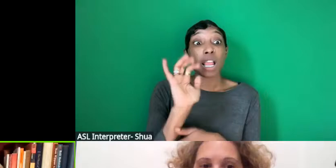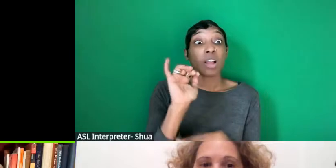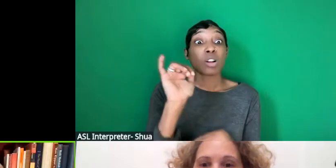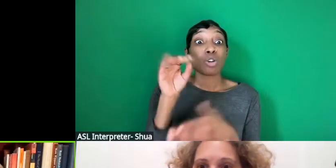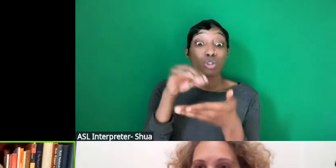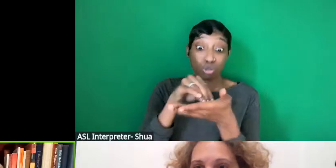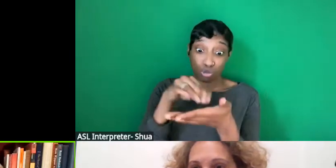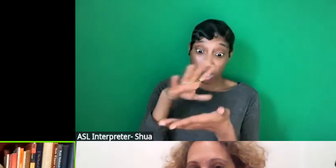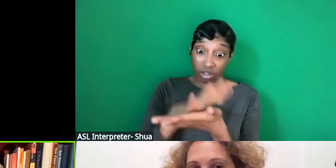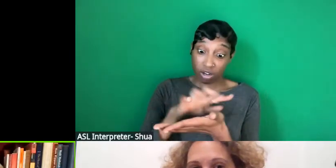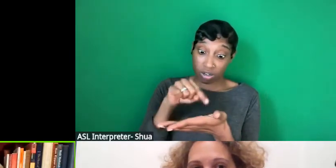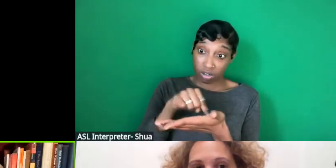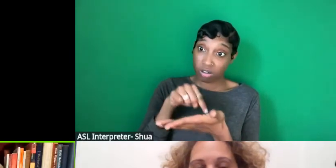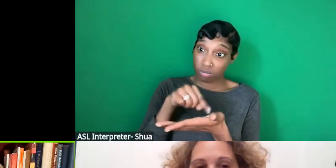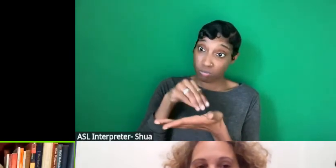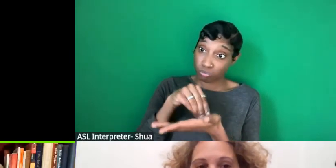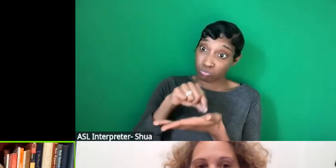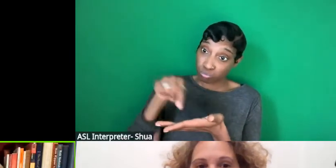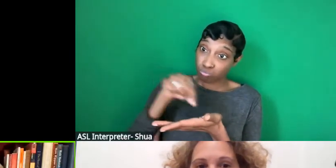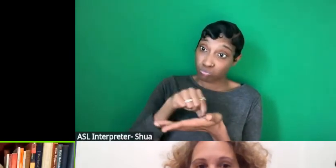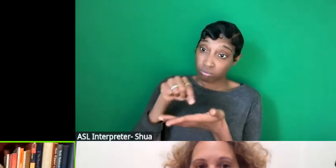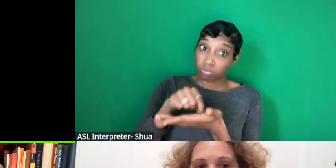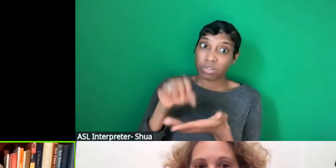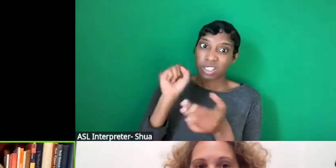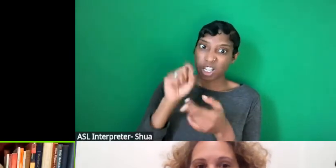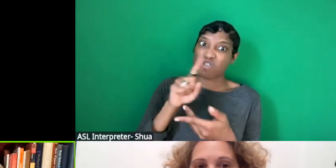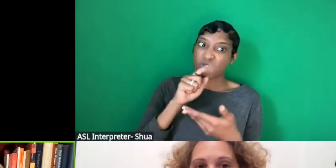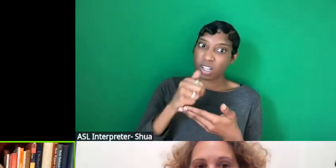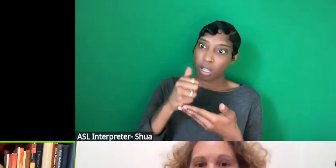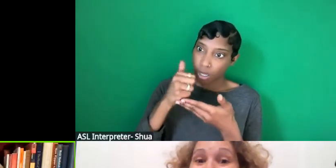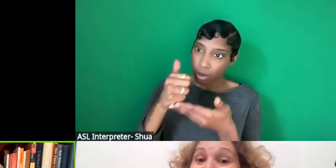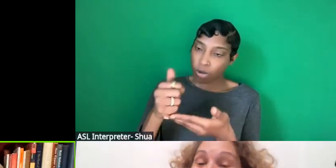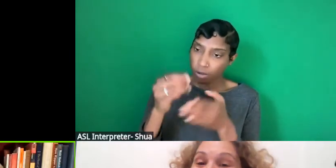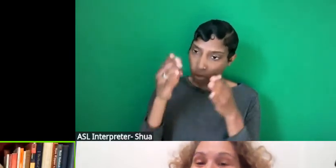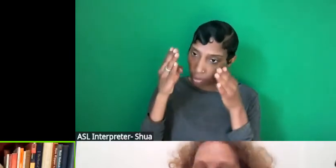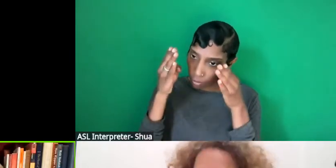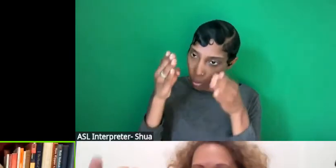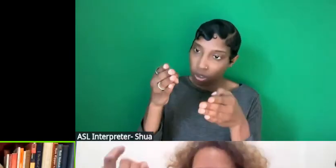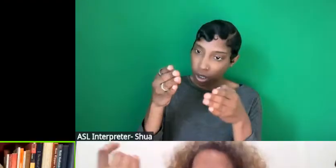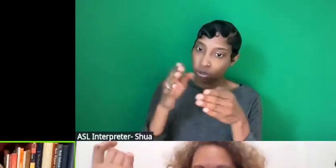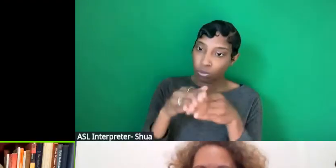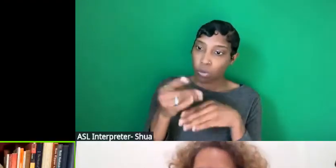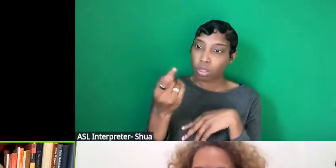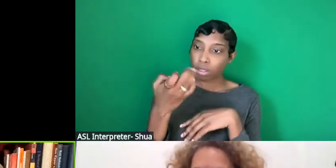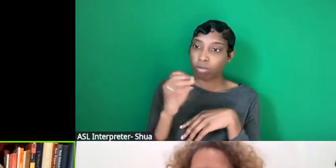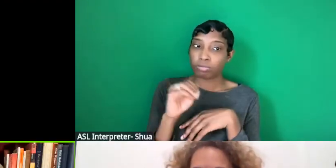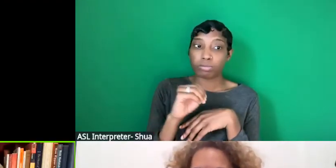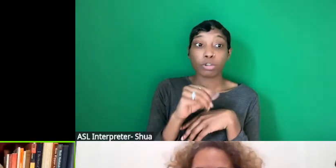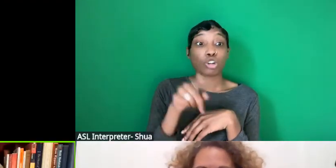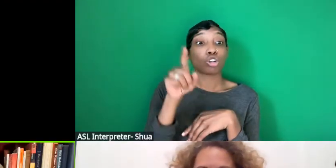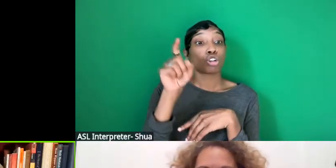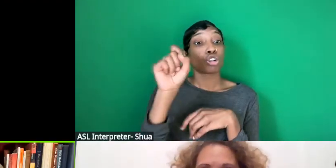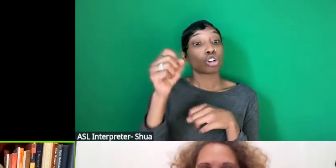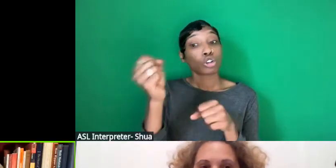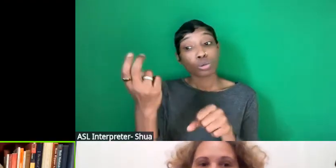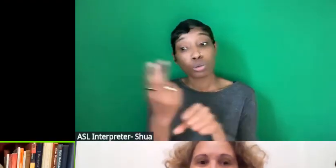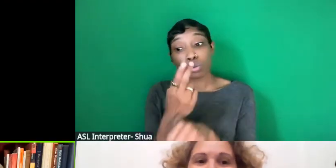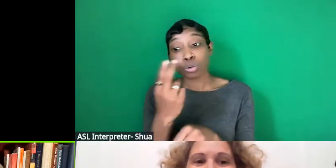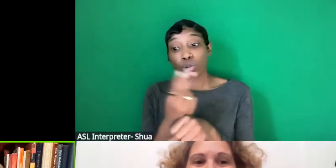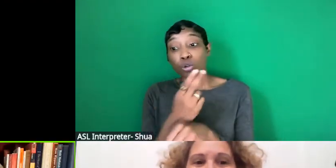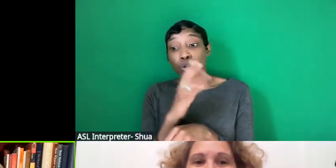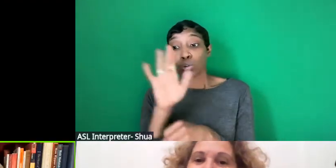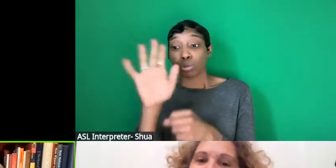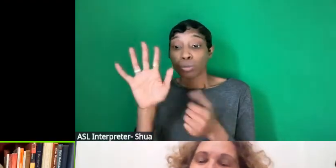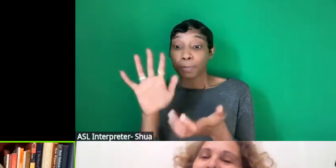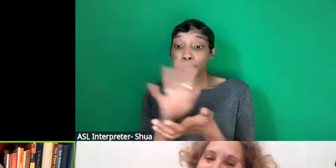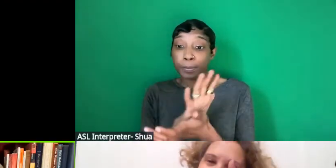writing down your goals can really help you stay focused on them. So you can use your paper that you are making and